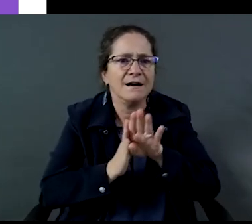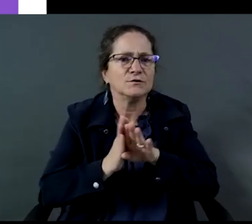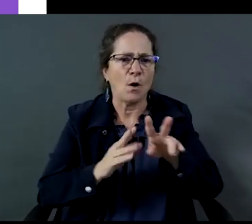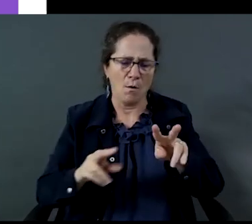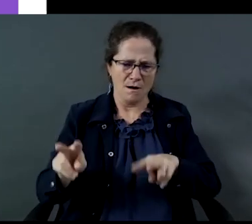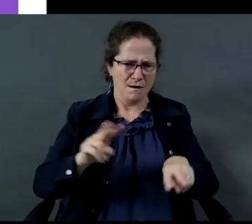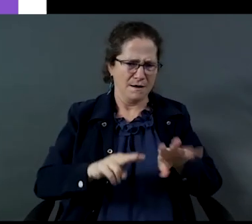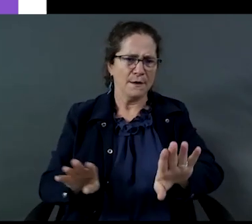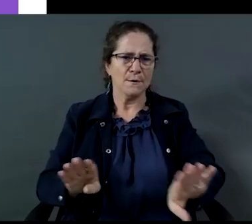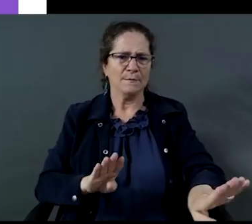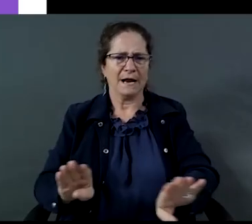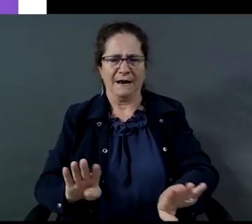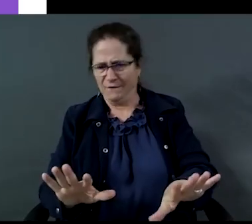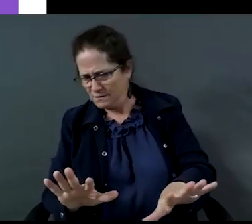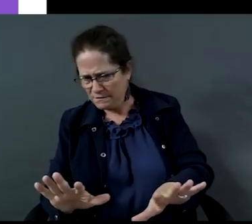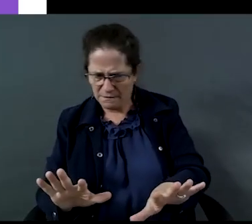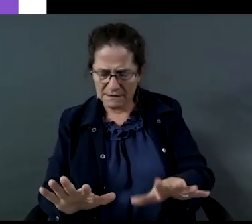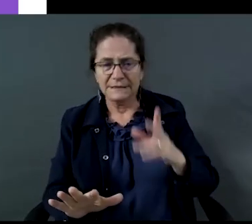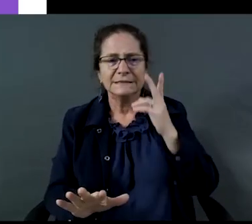supports aren't needed.